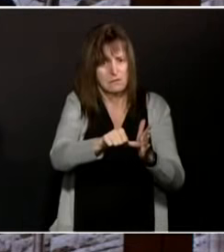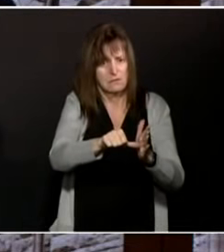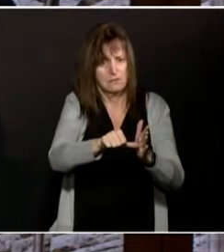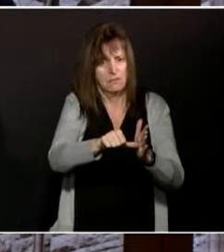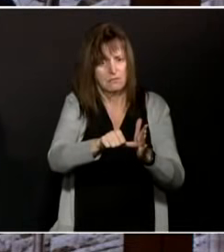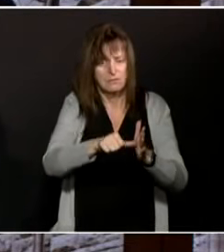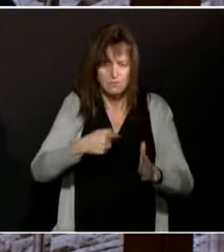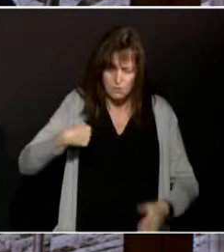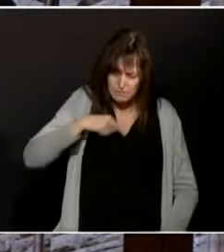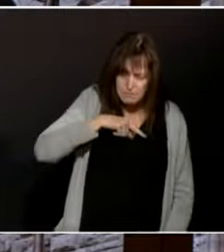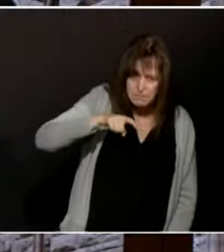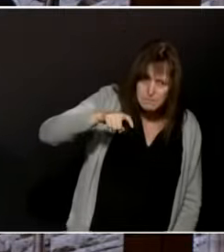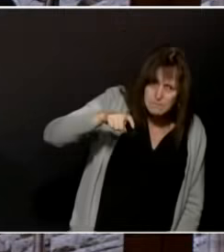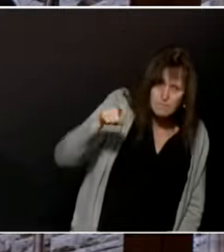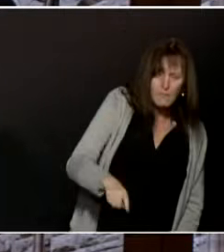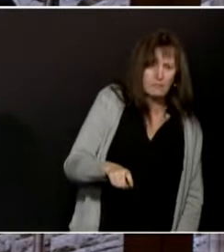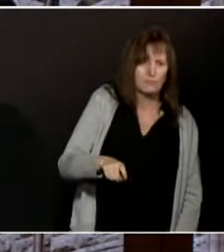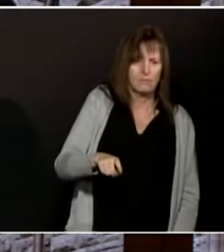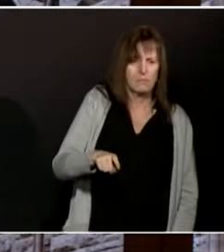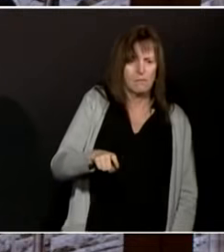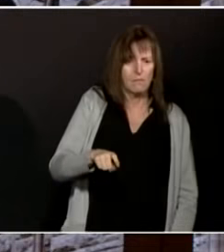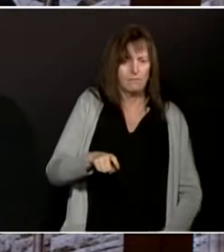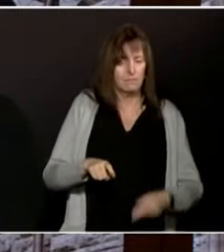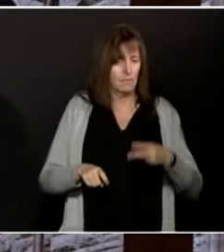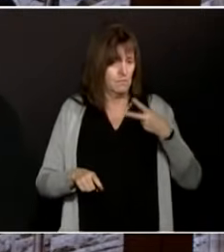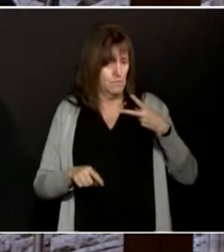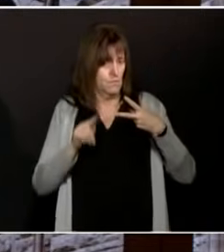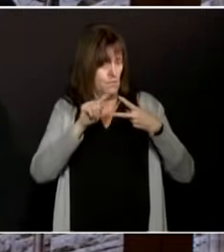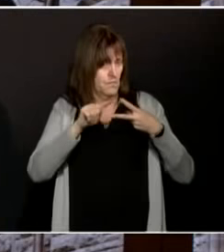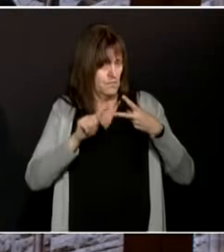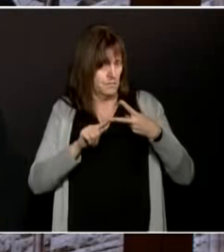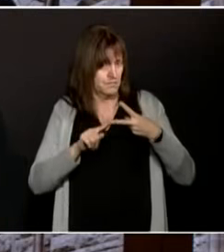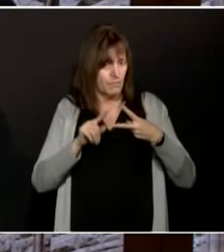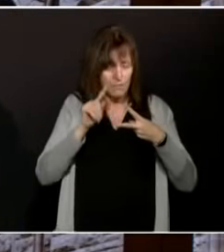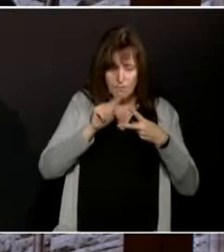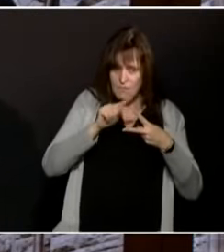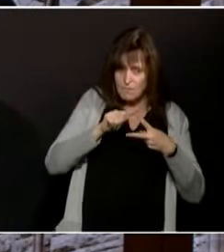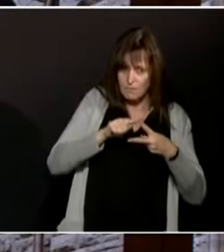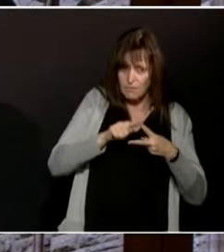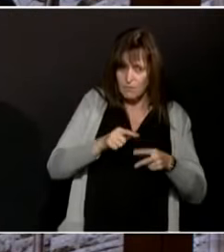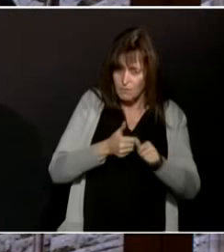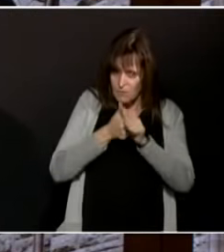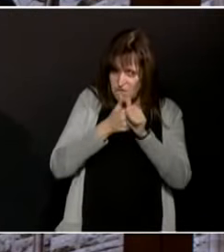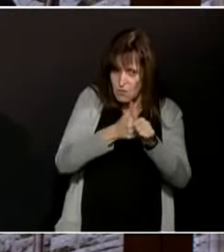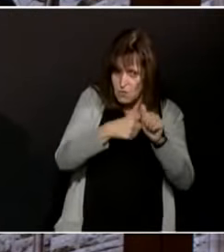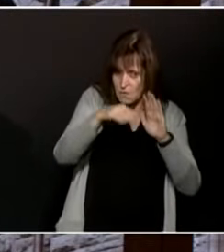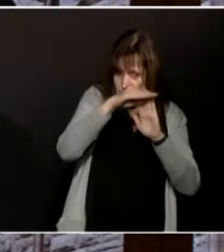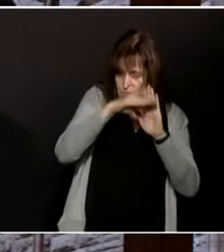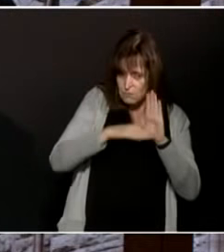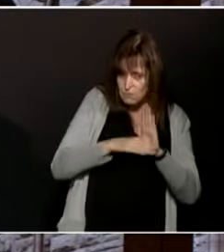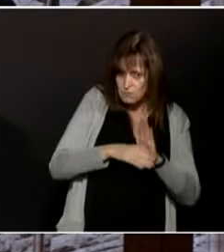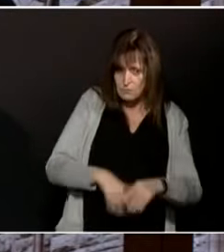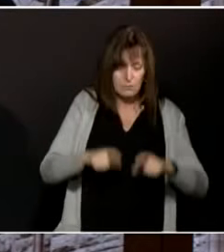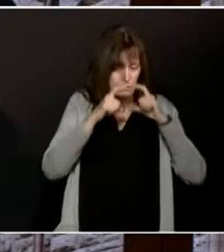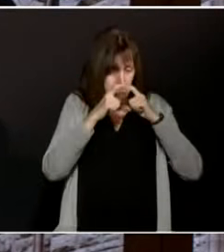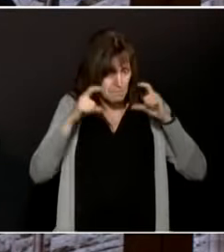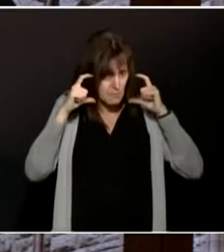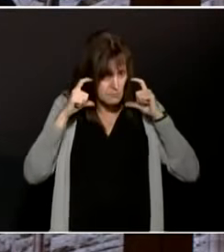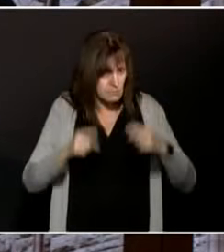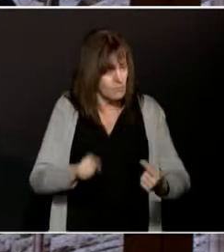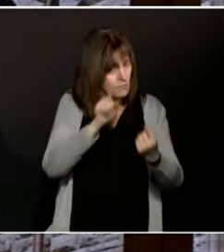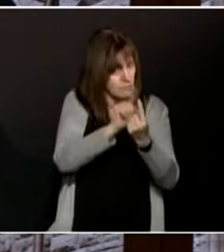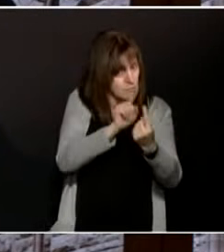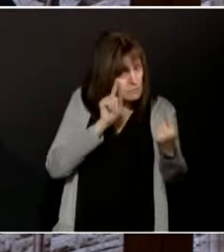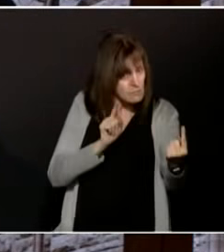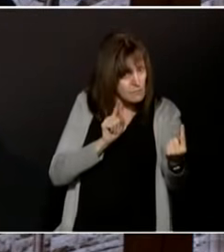that aspect around 2 things. 1, sticking to the measures, the masking, the distancing. Listen to our new directions on how we're going to ask you to be